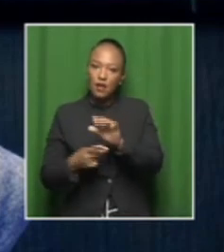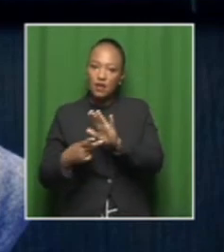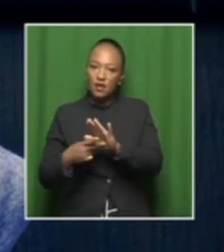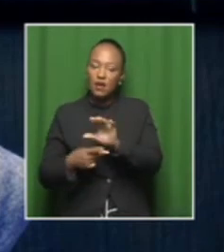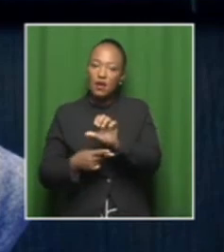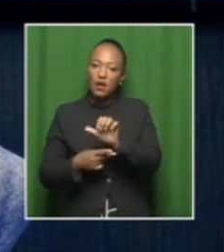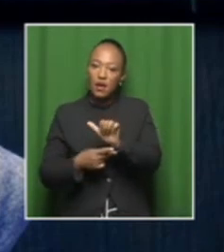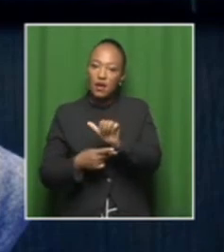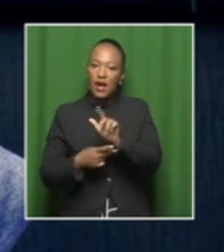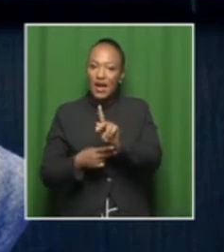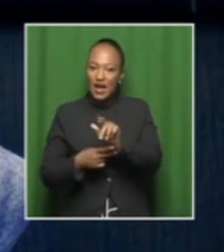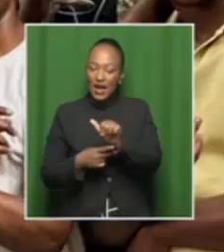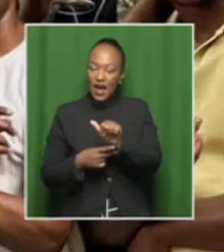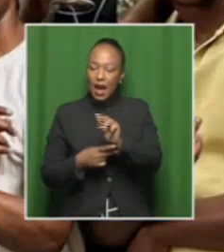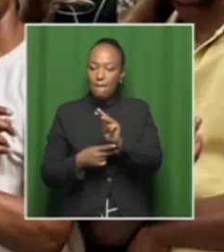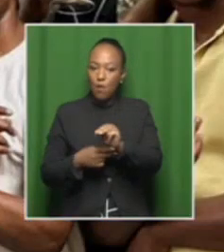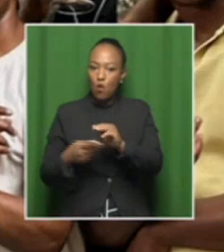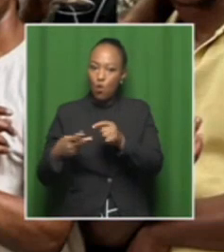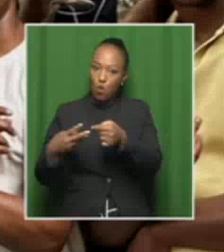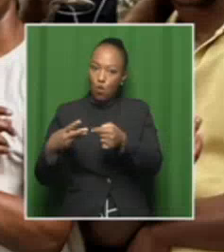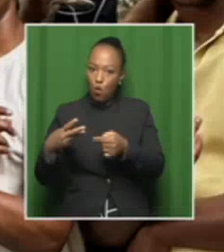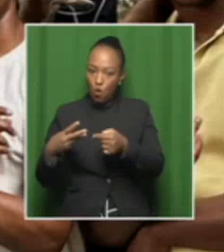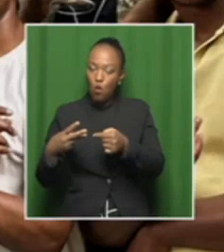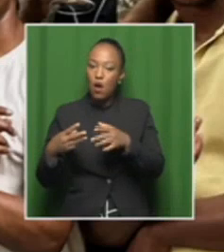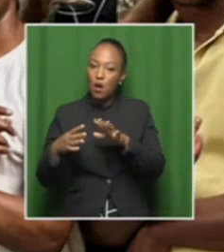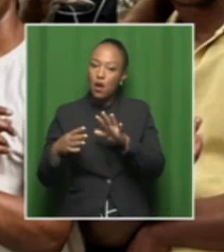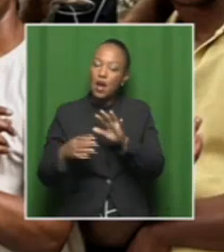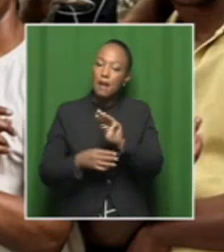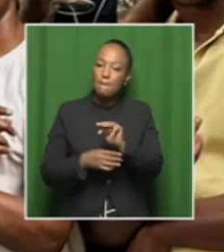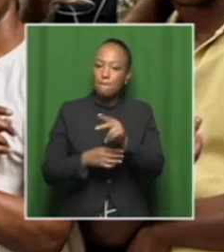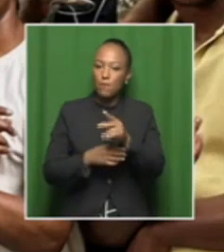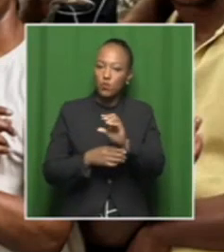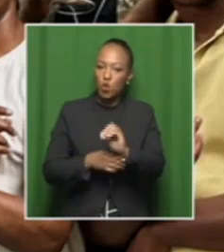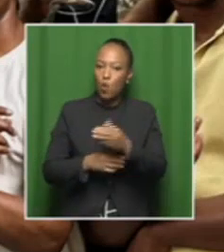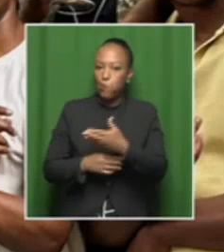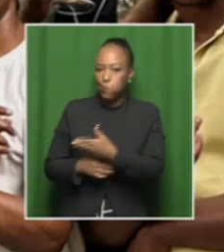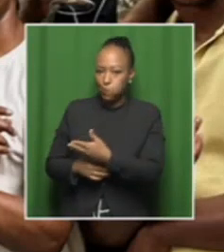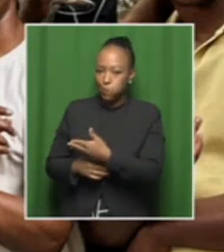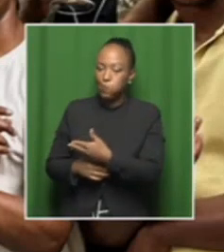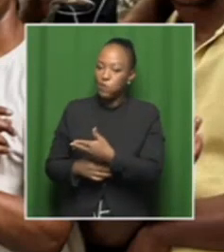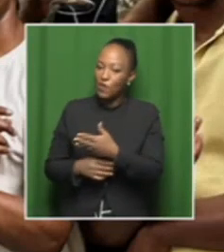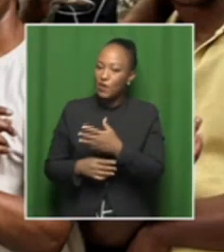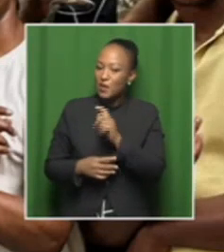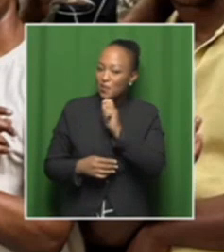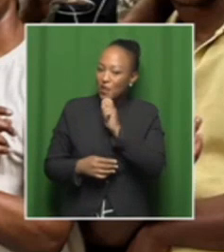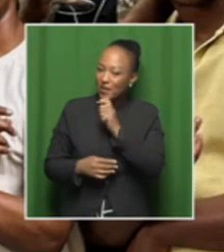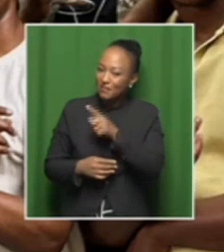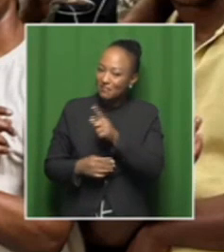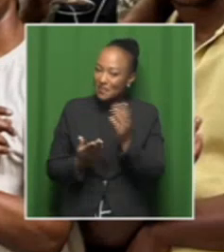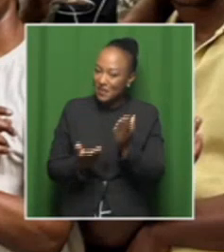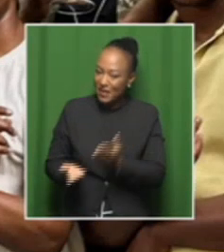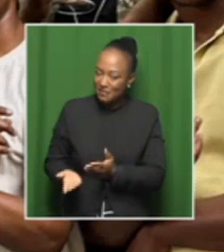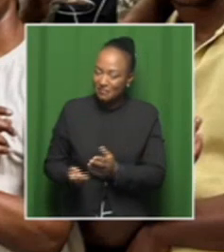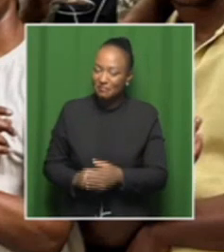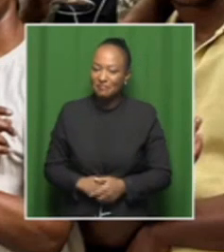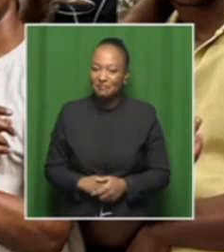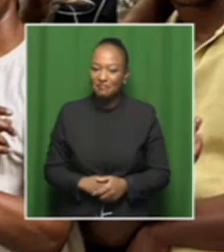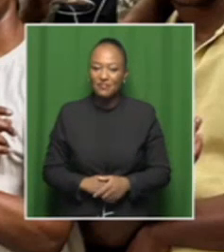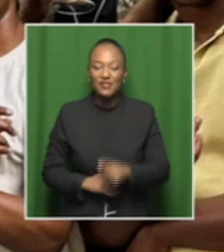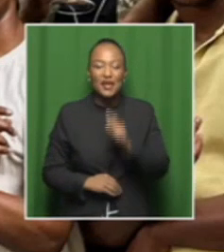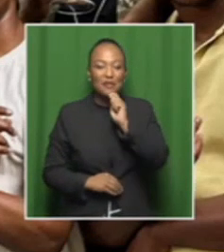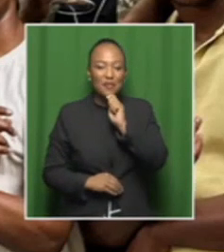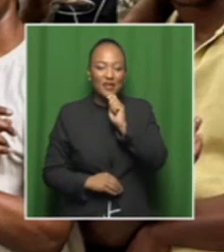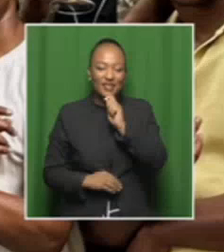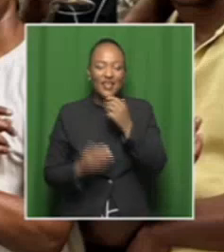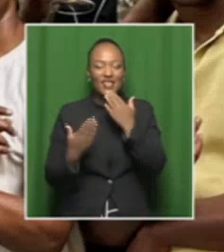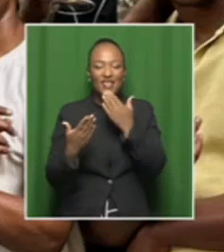and Sino, are the hosts of the Open Chats podcast, and they join us in studio this morning. Gents, a very good morning. Thanks for joining us. Welcome. Good morning, man. Thanks for